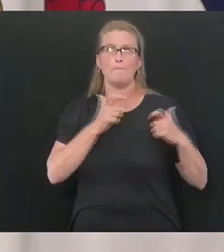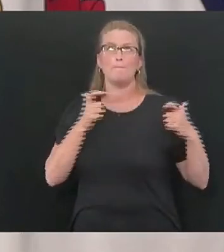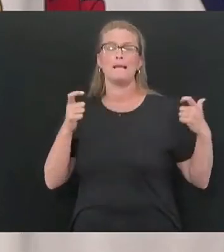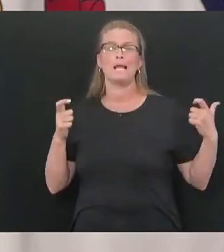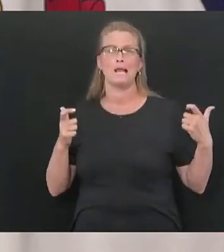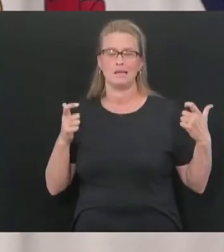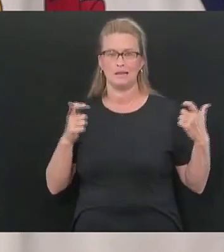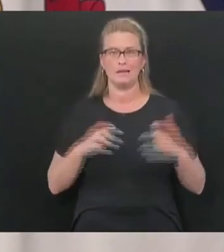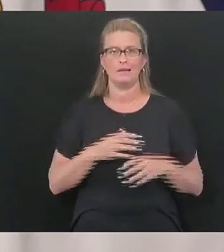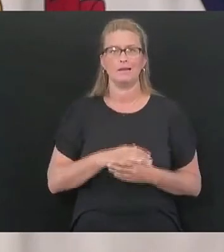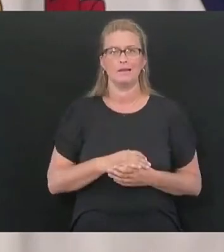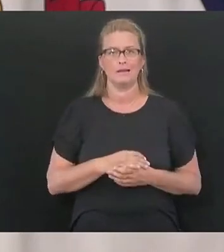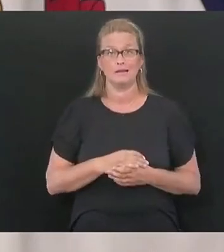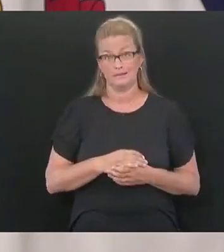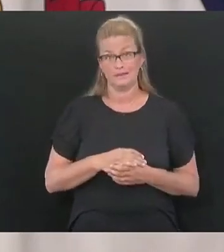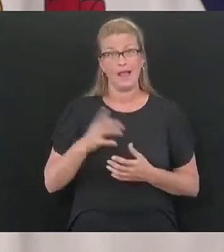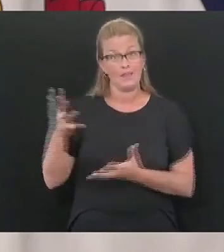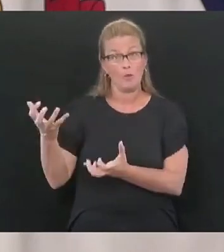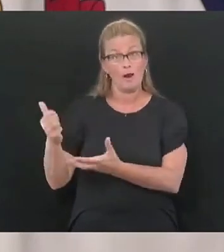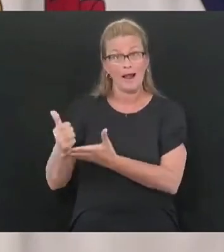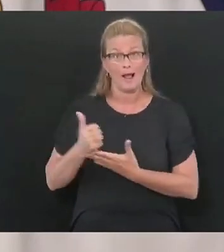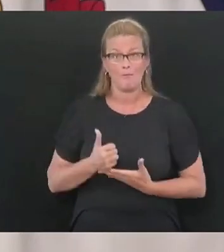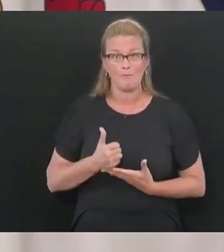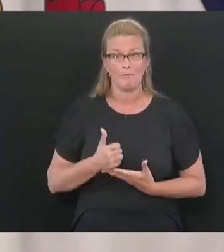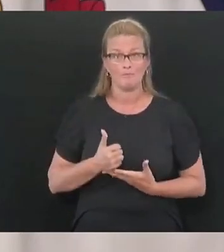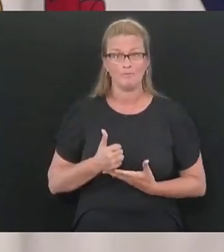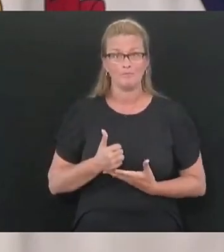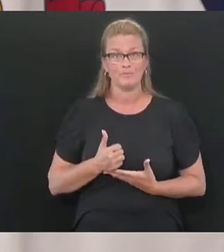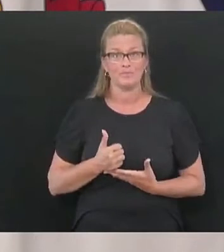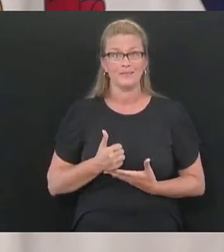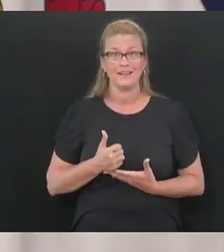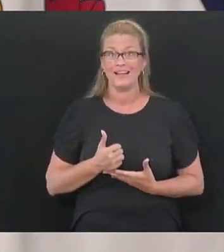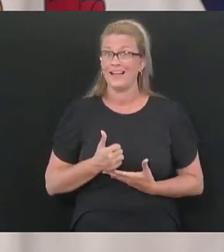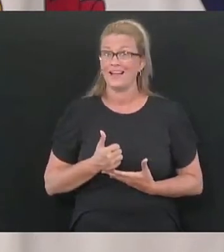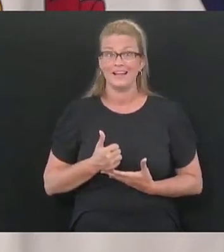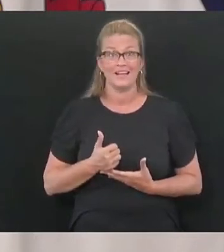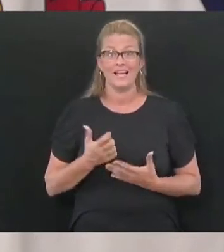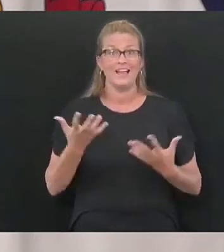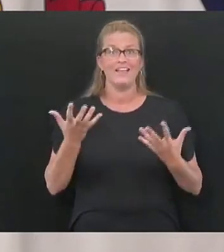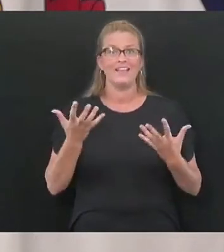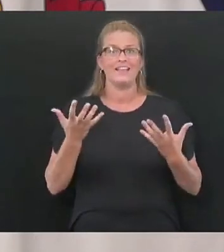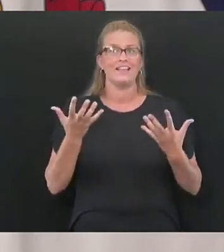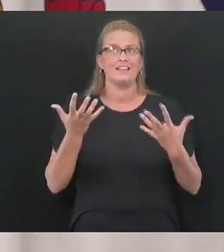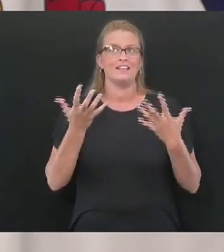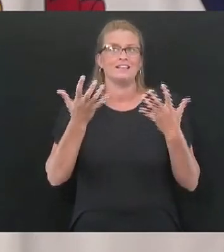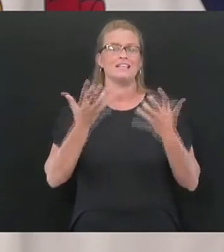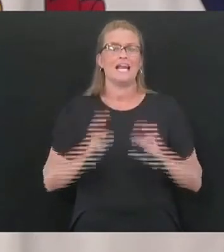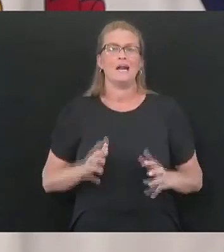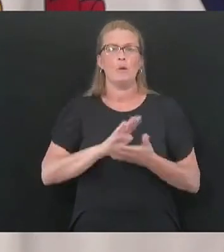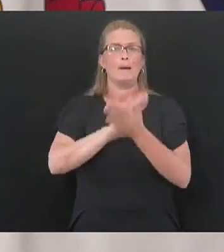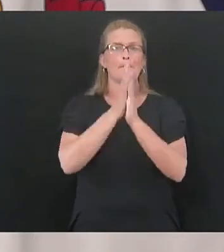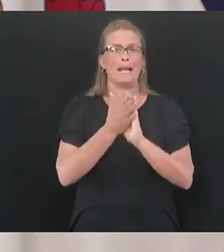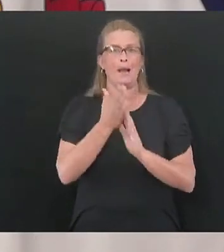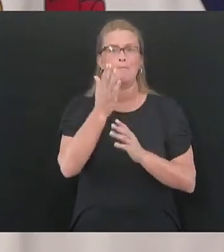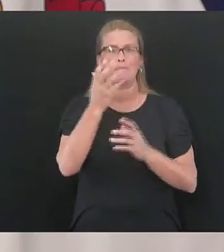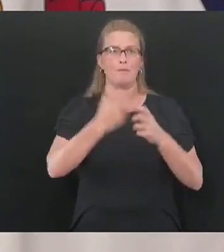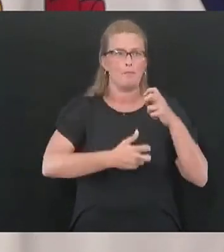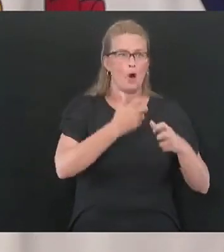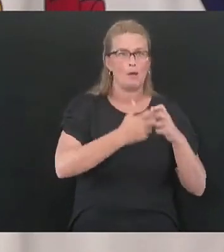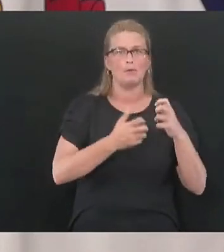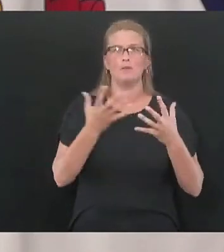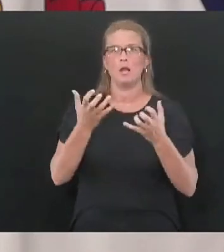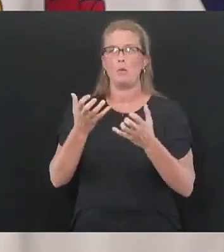Texas. They want to help. They want to help. They don't want to in any way be part of the problem. They want to be part of the